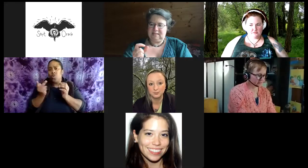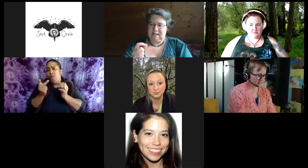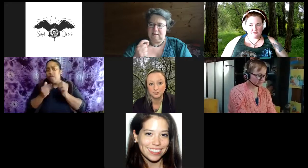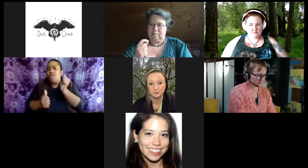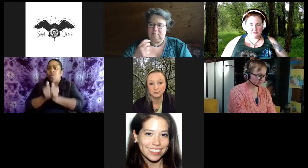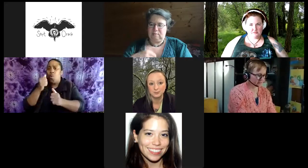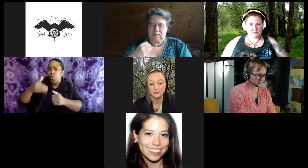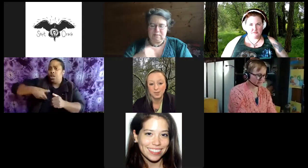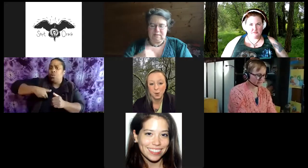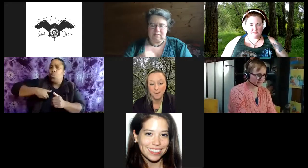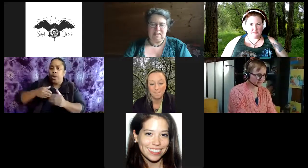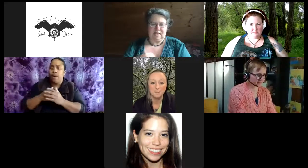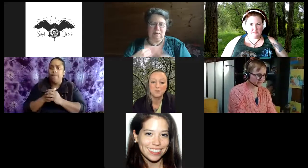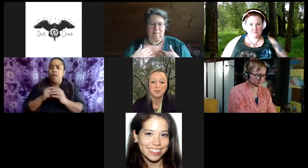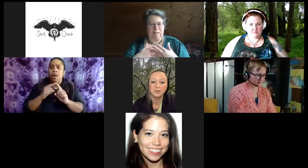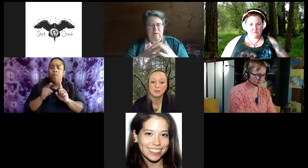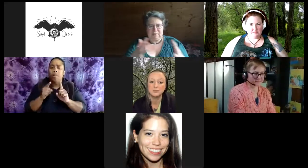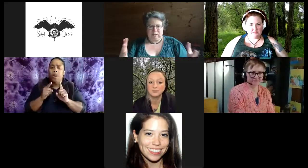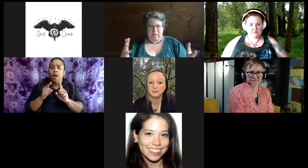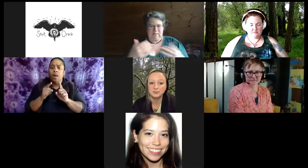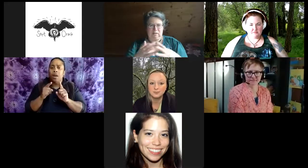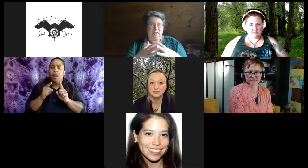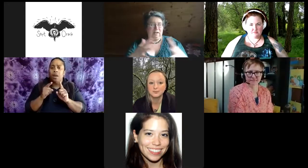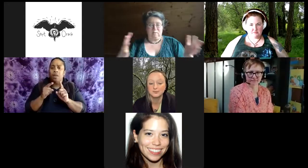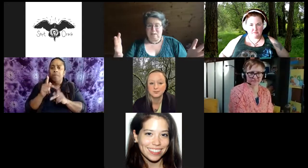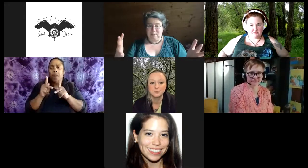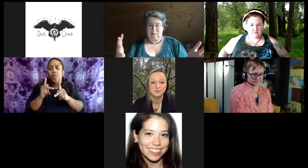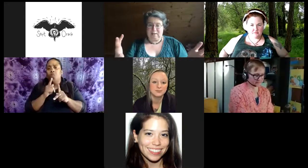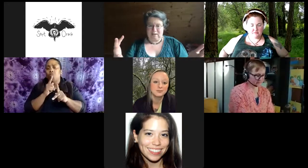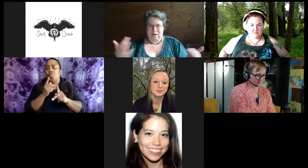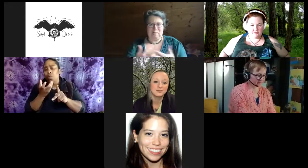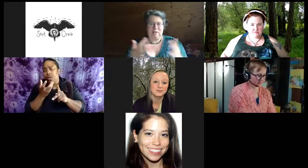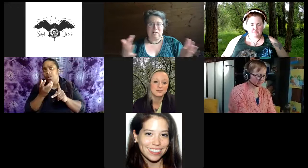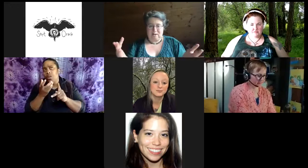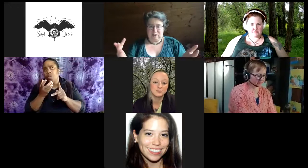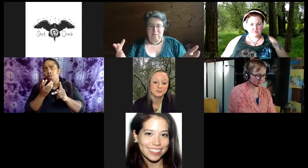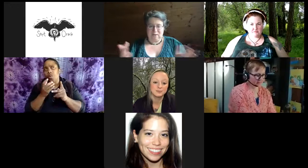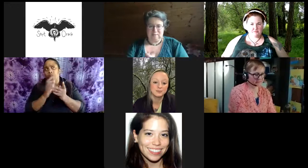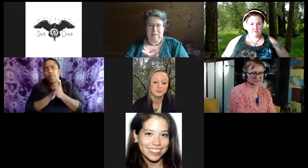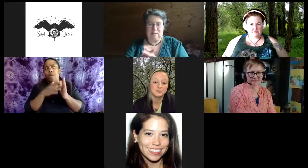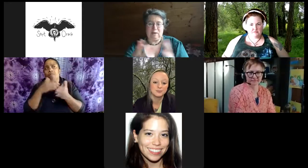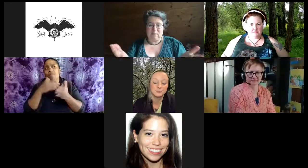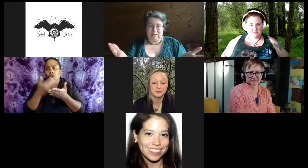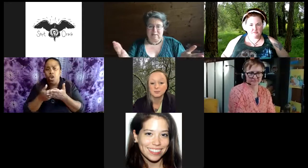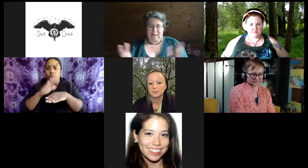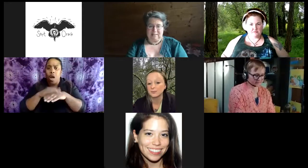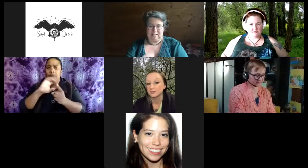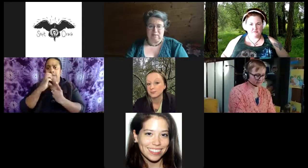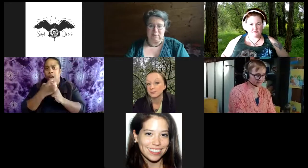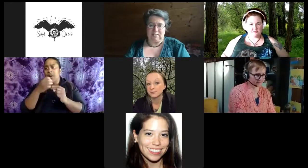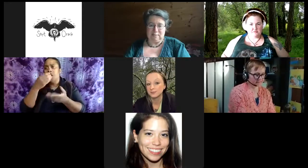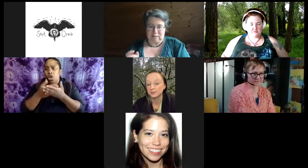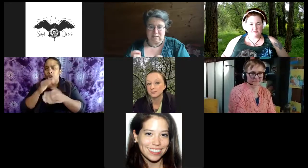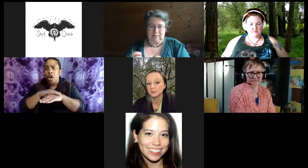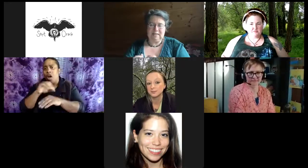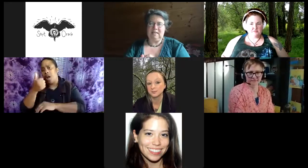And when priest, priestess is second, people really want to be good on other people, good on the environment, good on in whatever way they're impacting. They